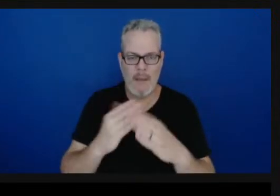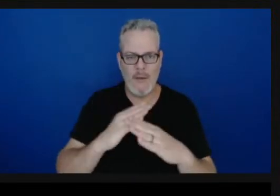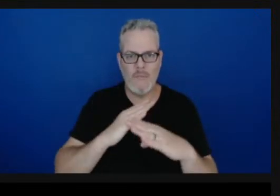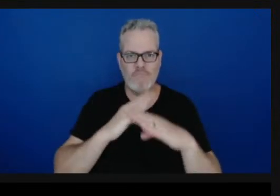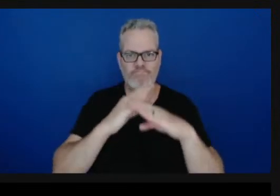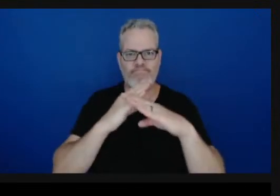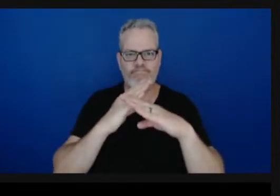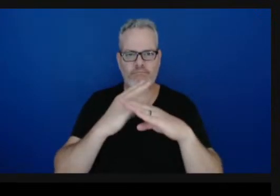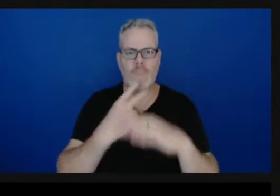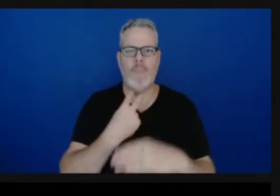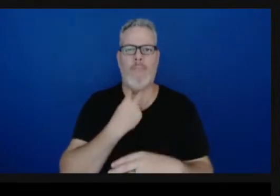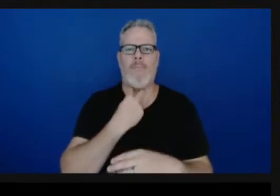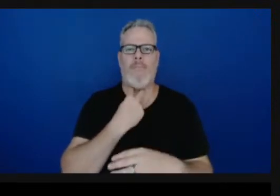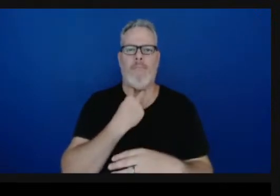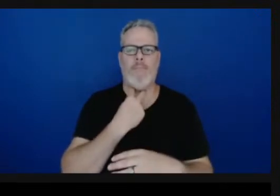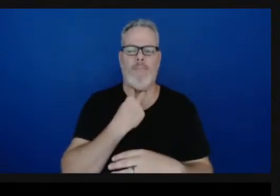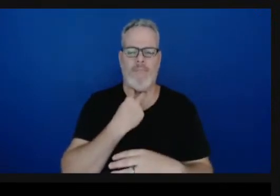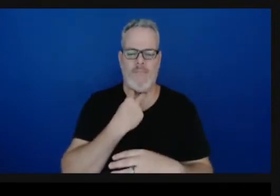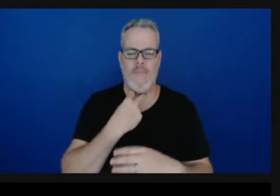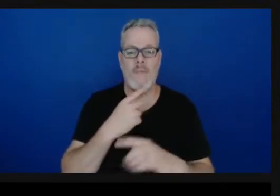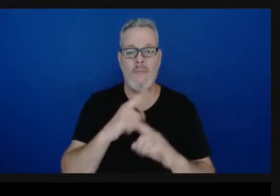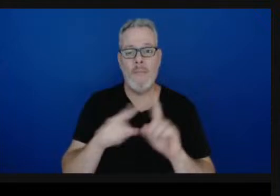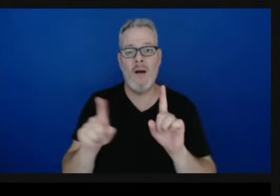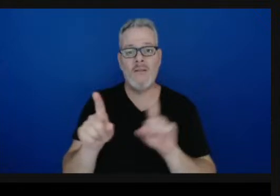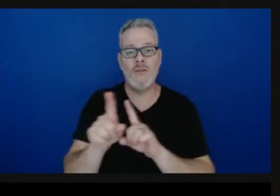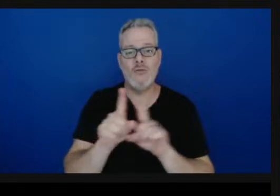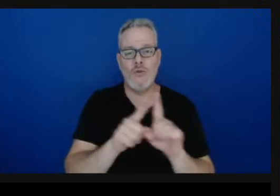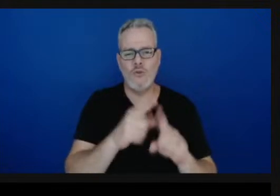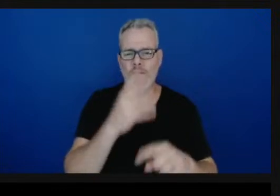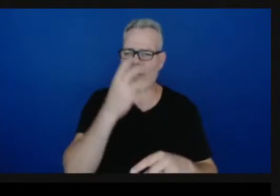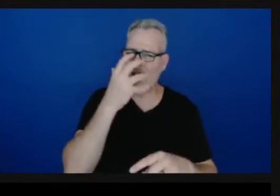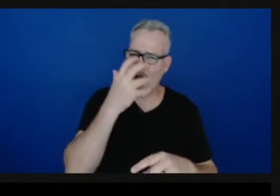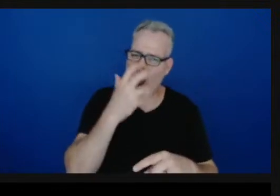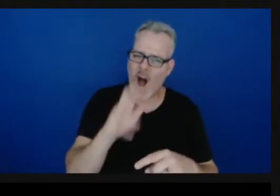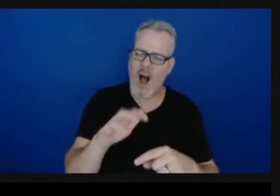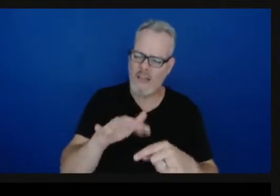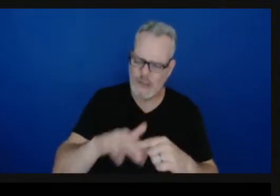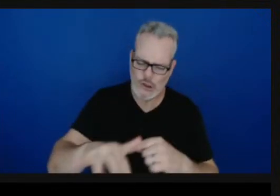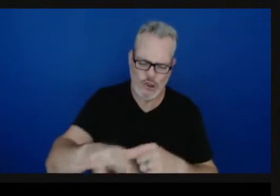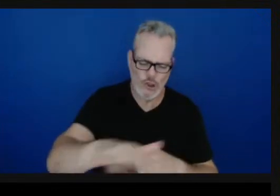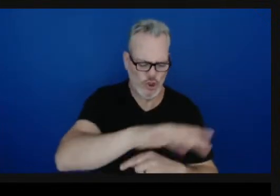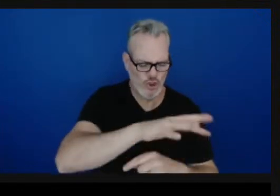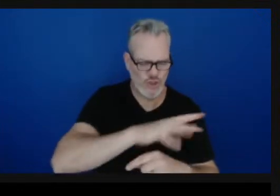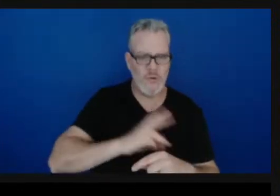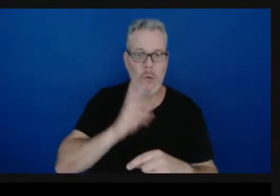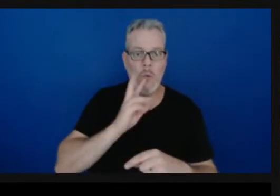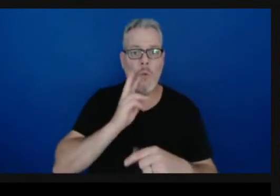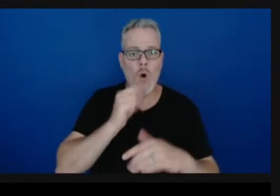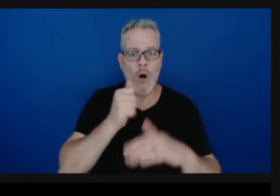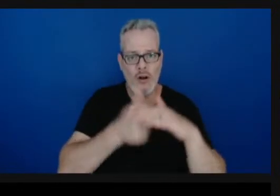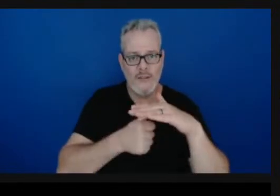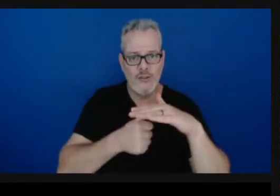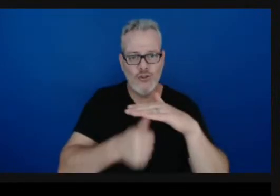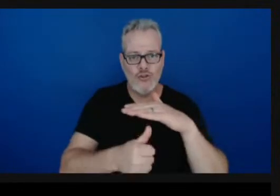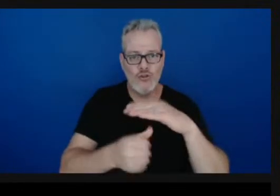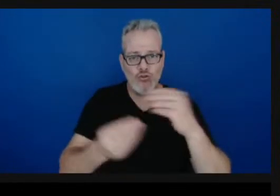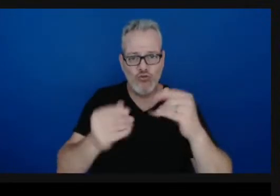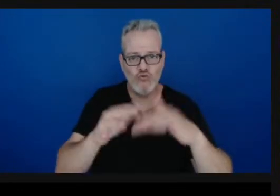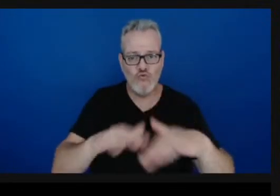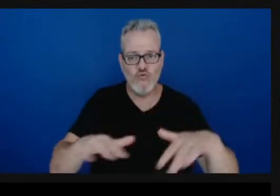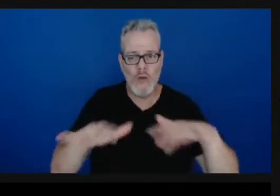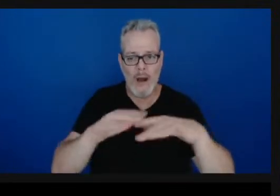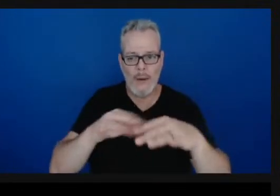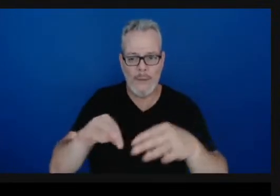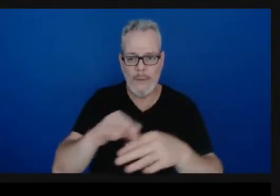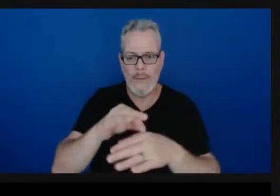cases. But it's all still very hot. There's still water all around in the area in the ground that can certainly vaporize, and